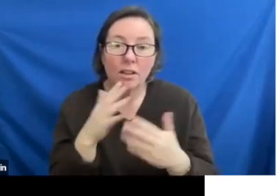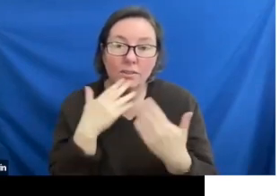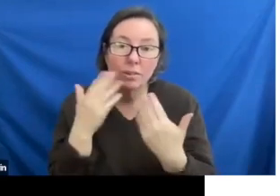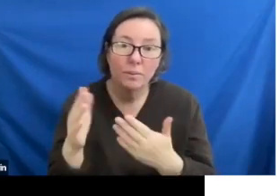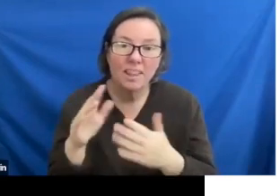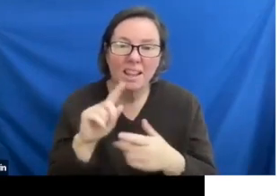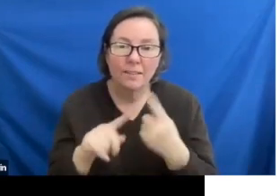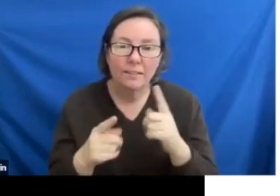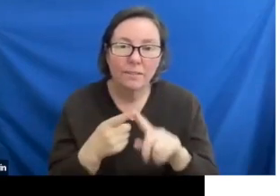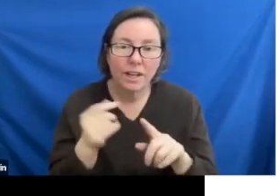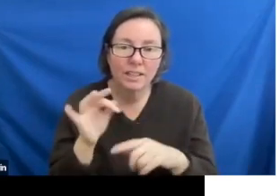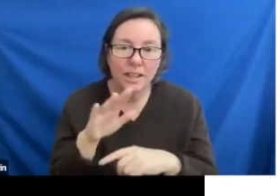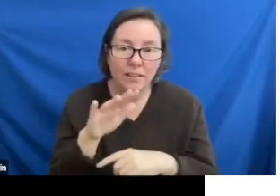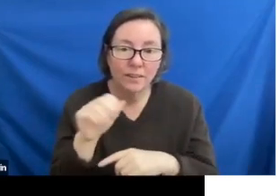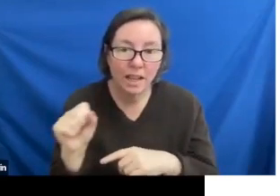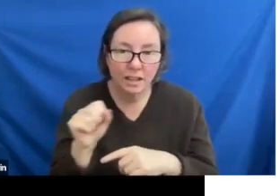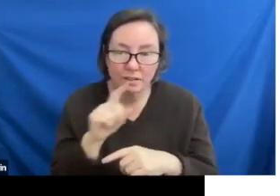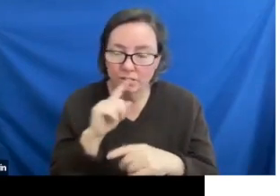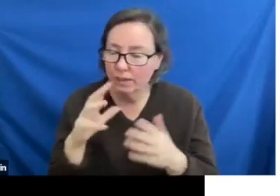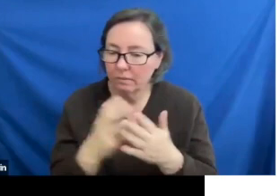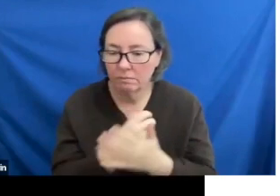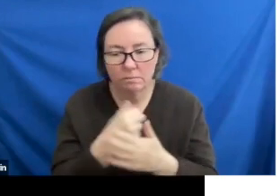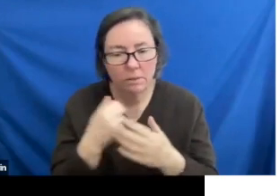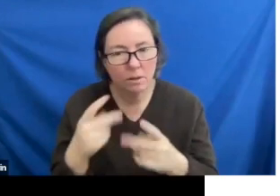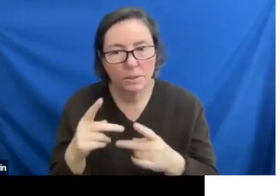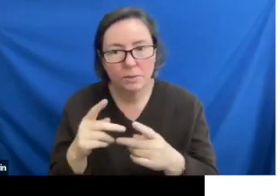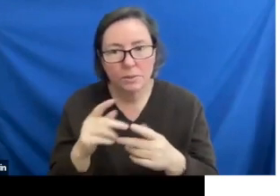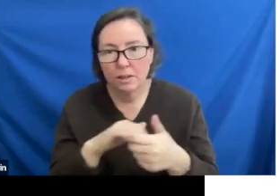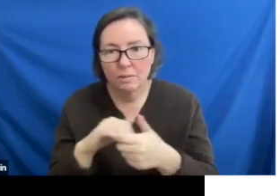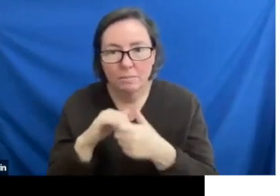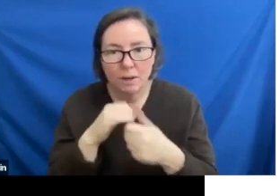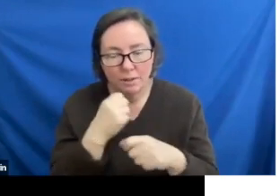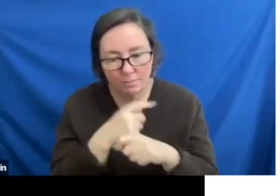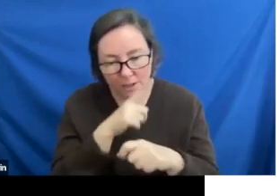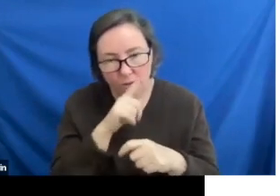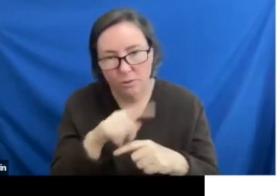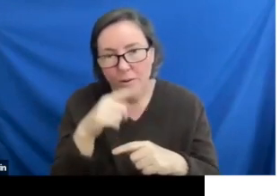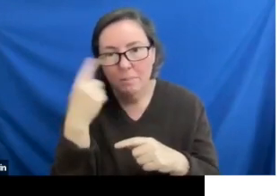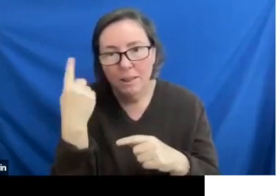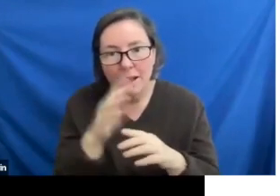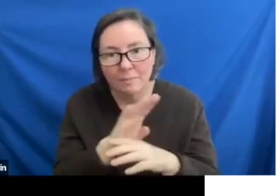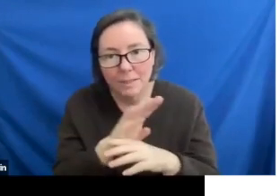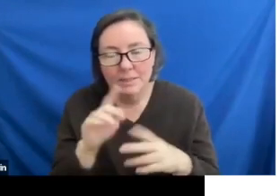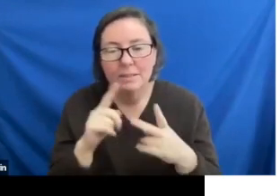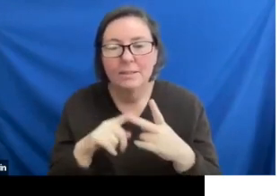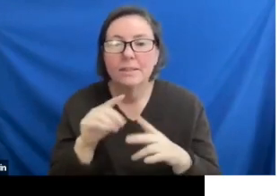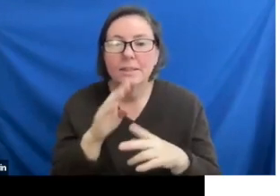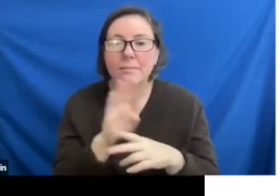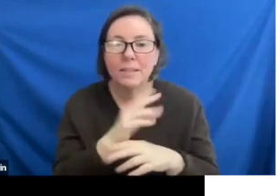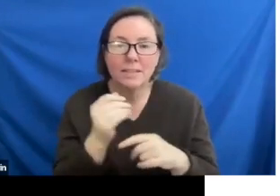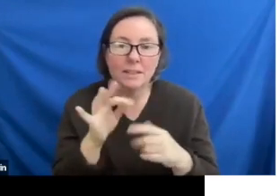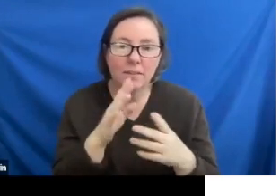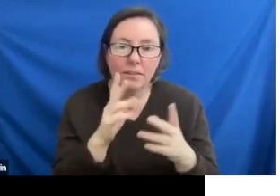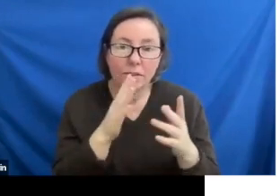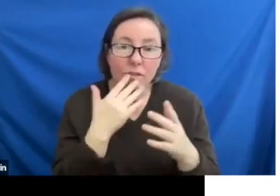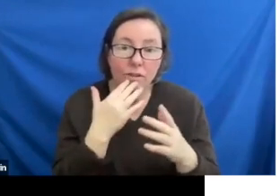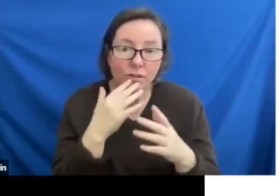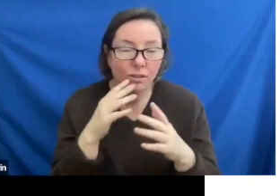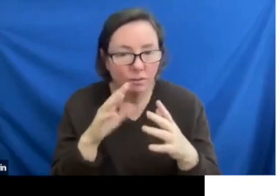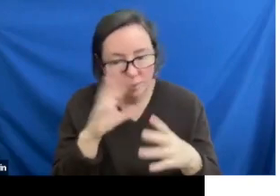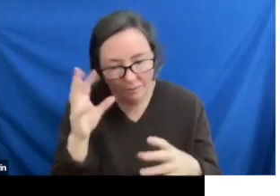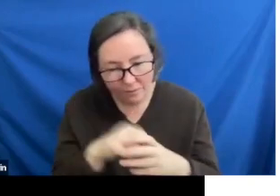well. We've had an opportunity to partner to make sure that Black businesses and businesses of color in general were a part of this